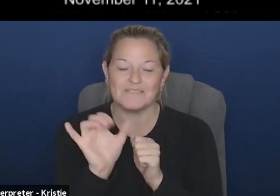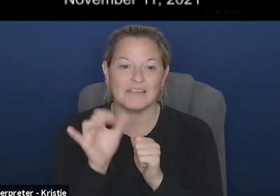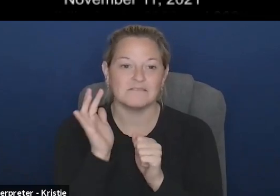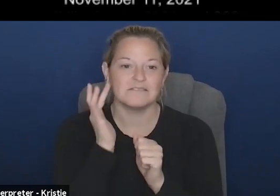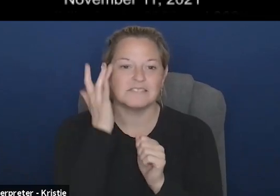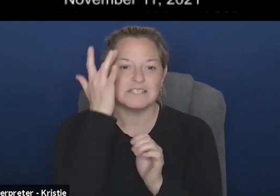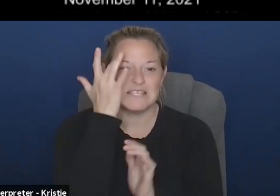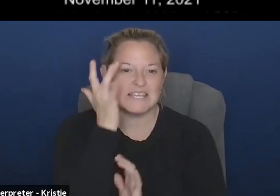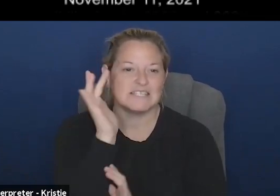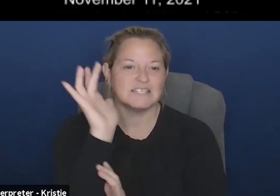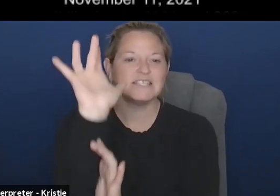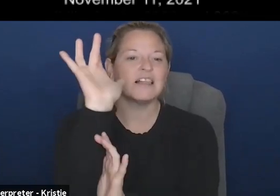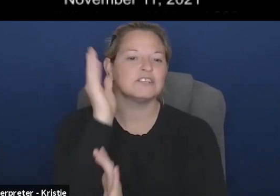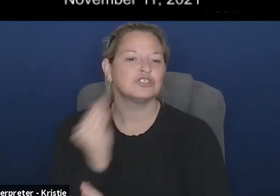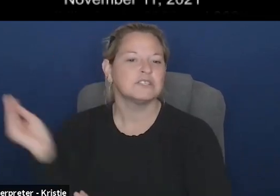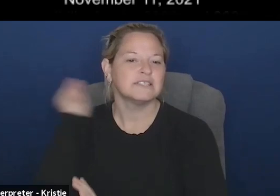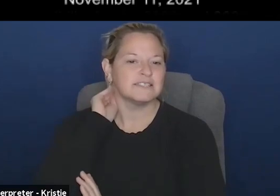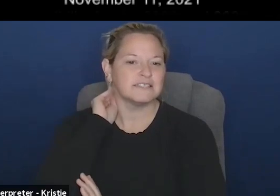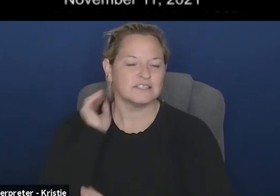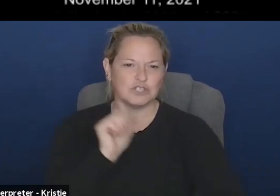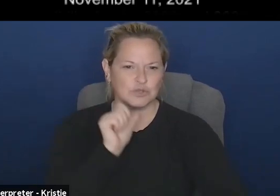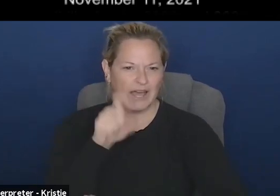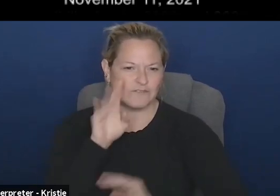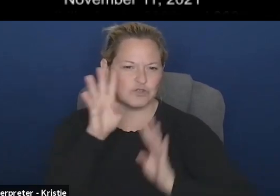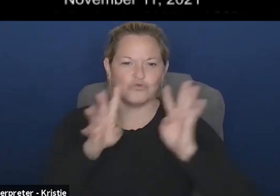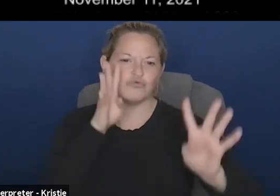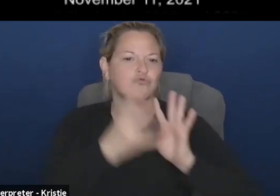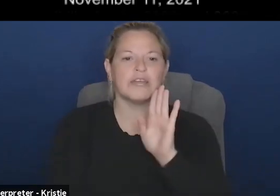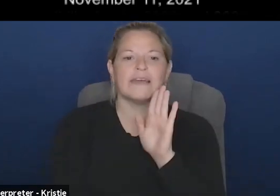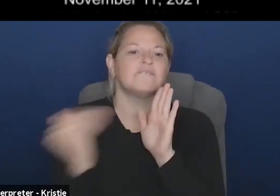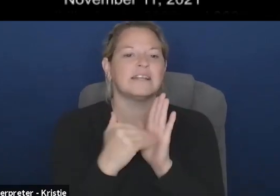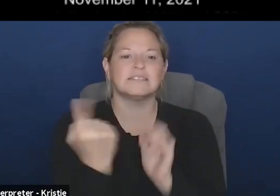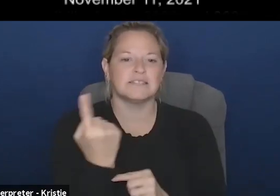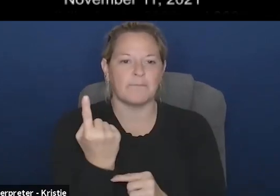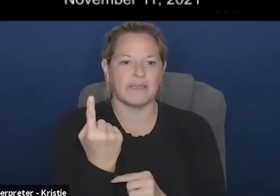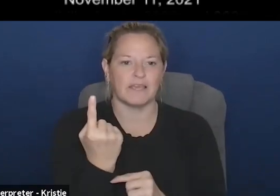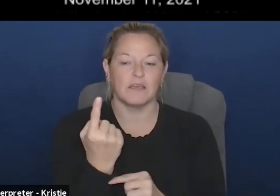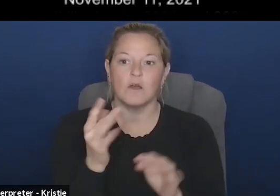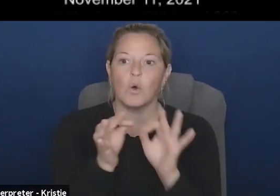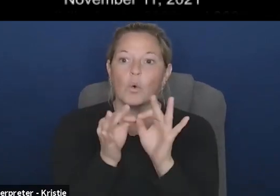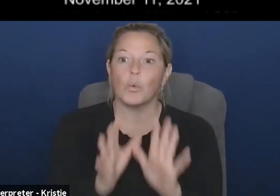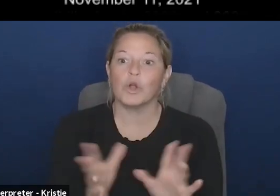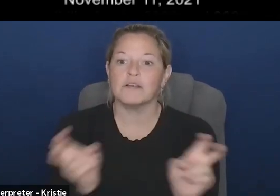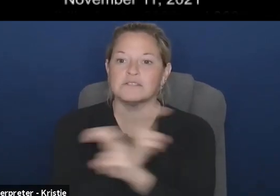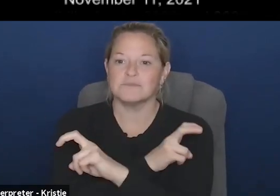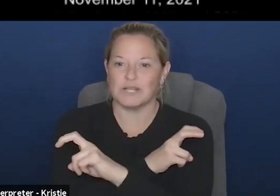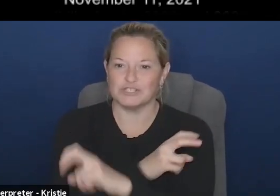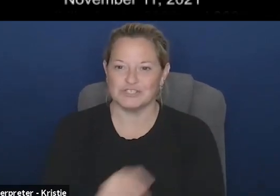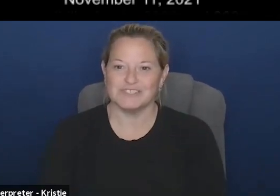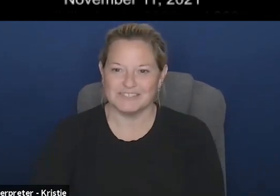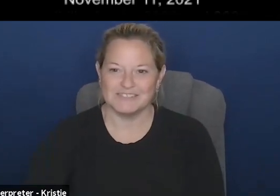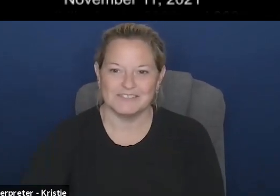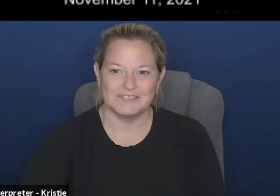smarts to not have to reinvent wheels. So, and it wasn't until I got to